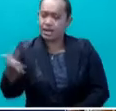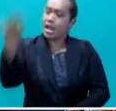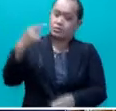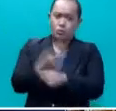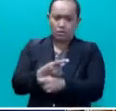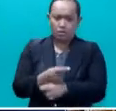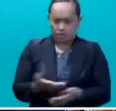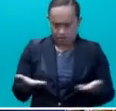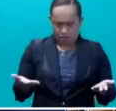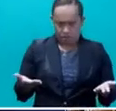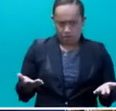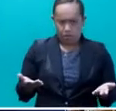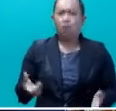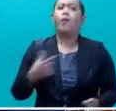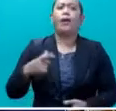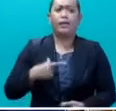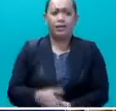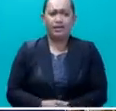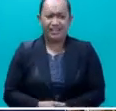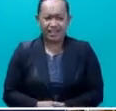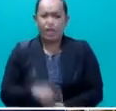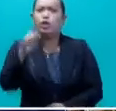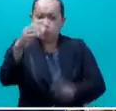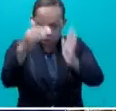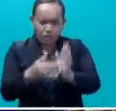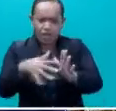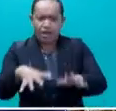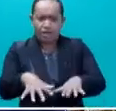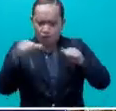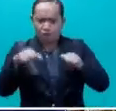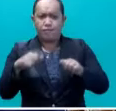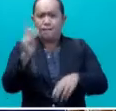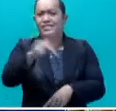How can a chair of the forum call another regional institution corrupt?